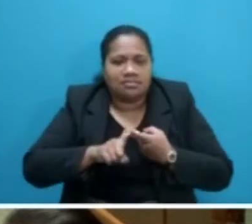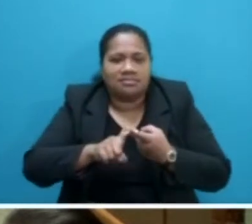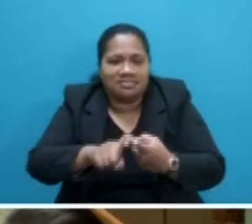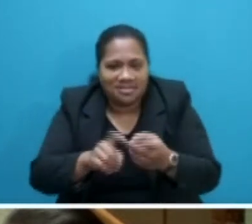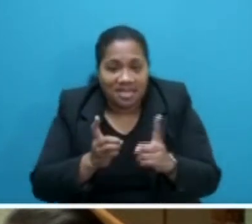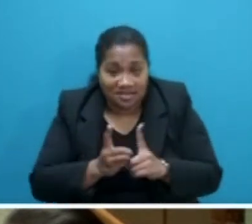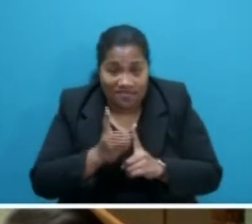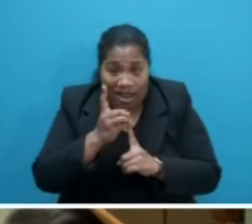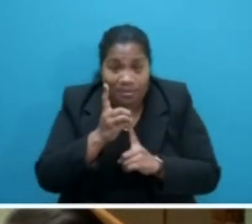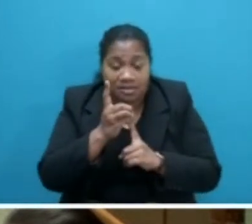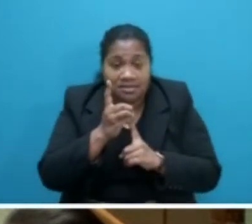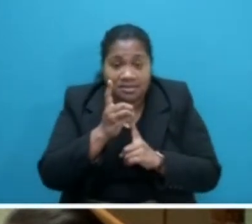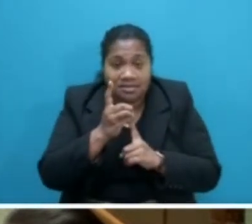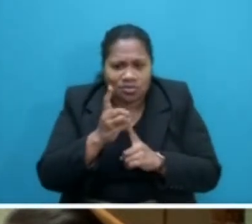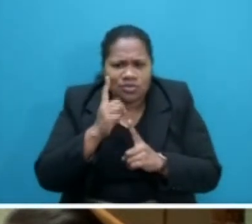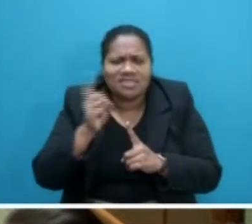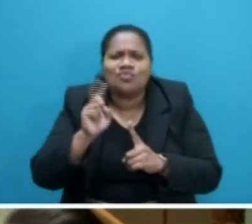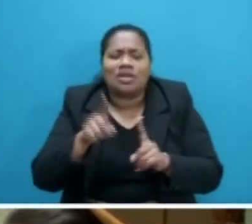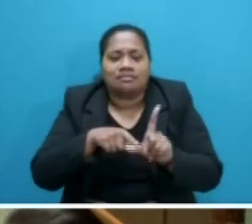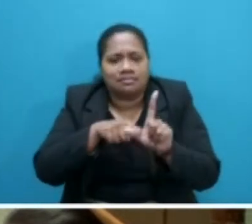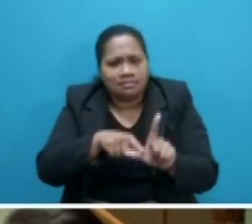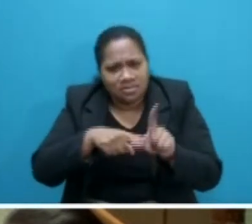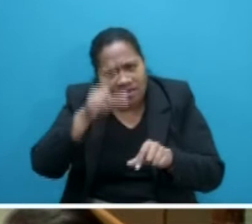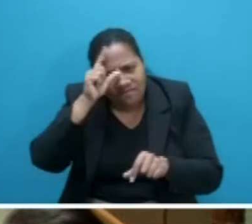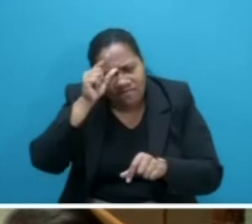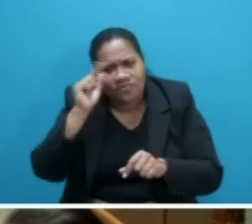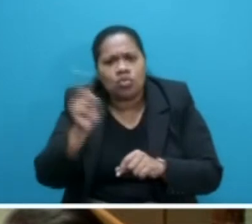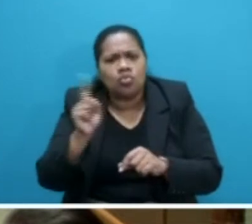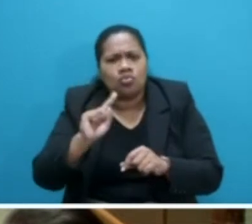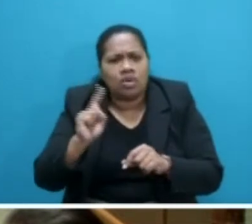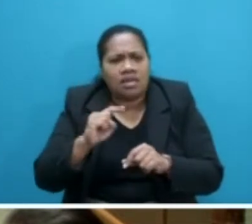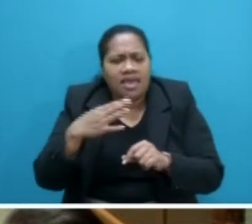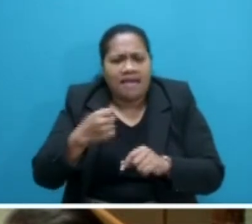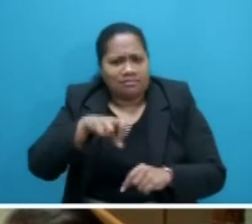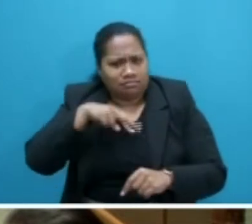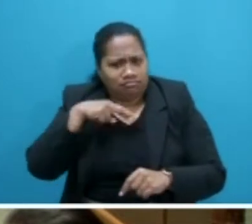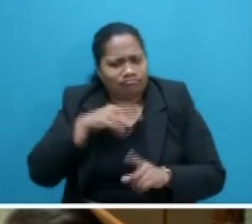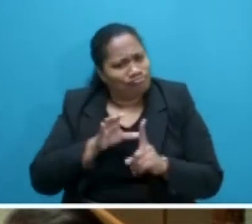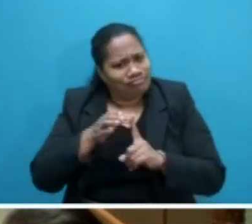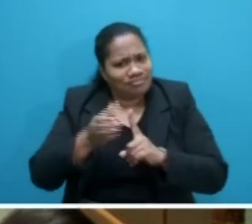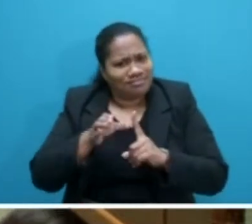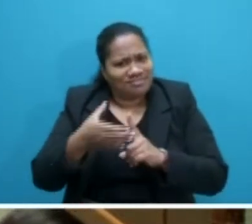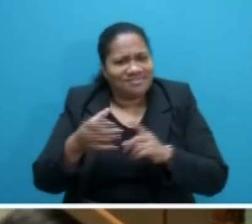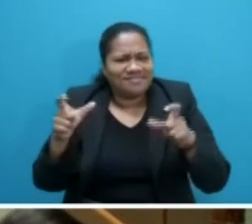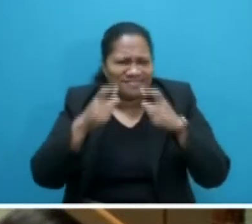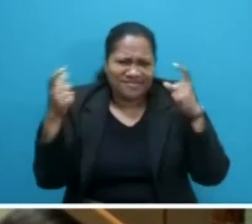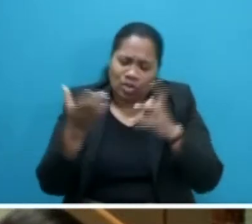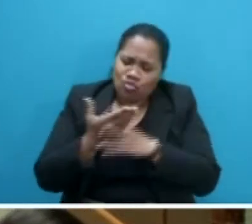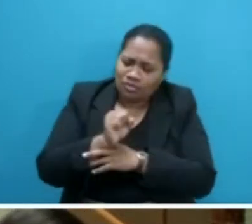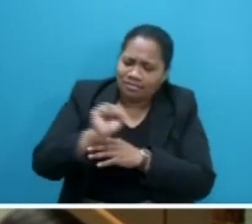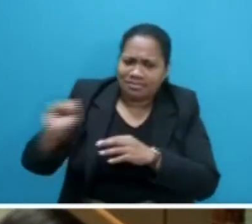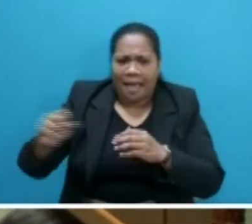openness in which young Fijians embrace the religious and cultural celebrations of their peers. We see it in the pride of